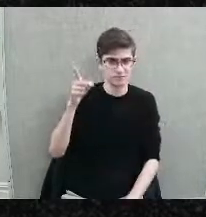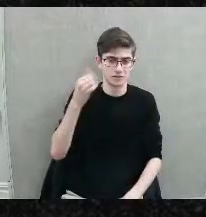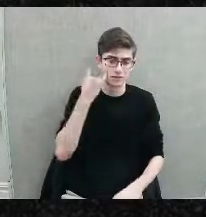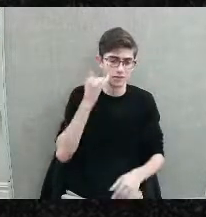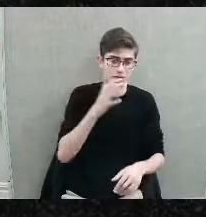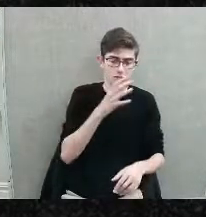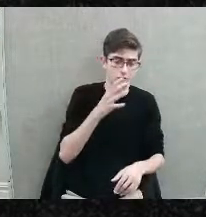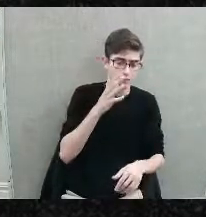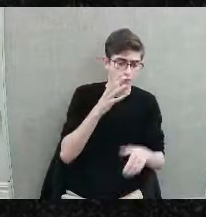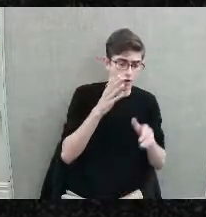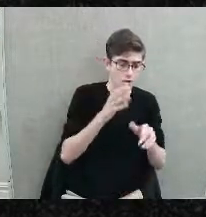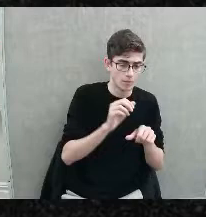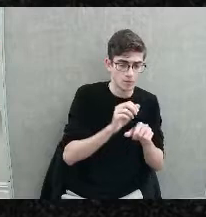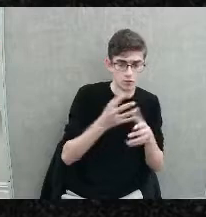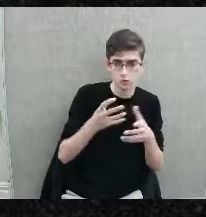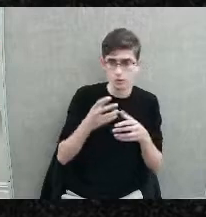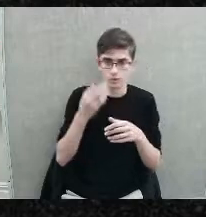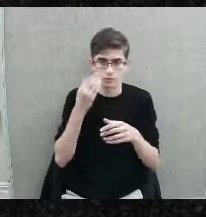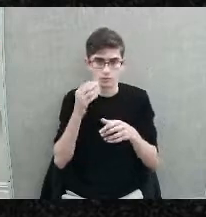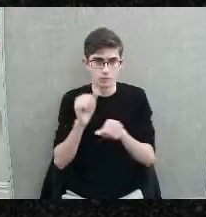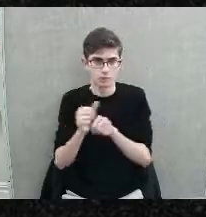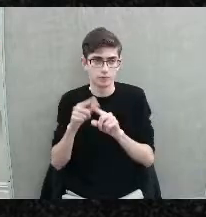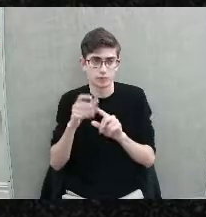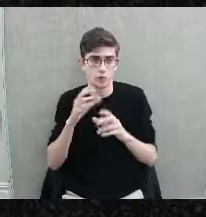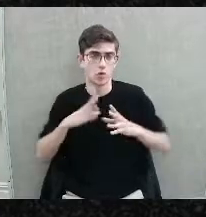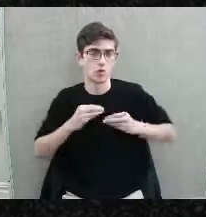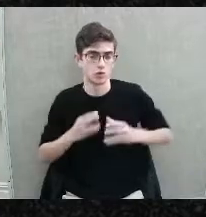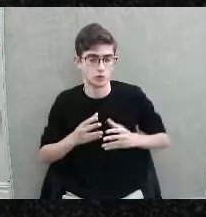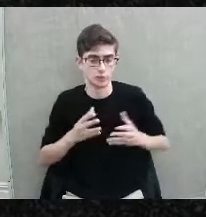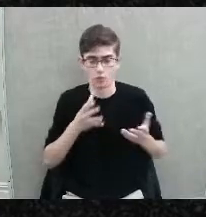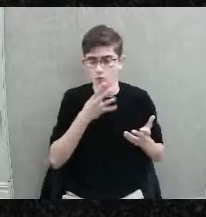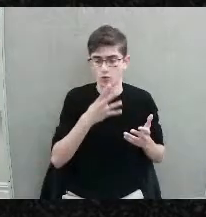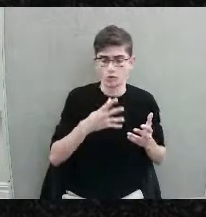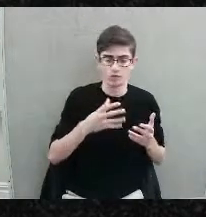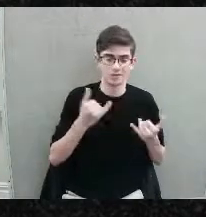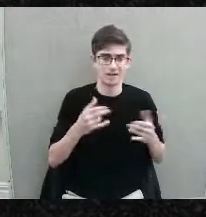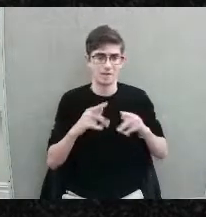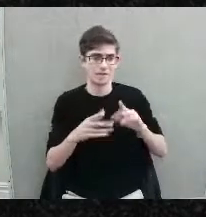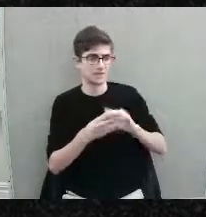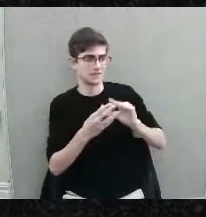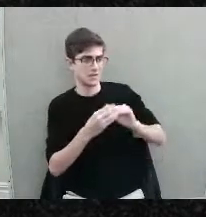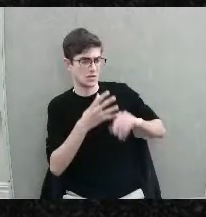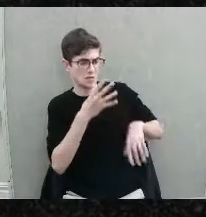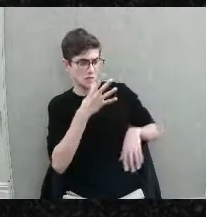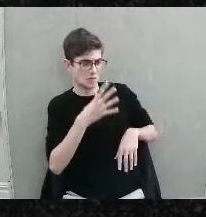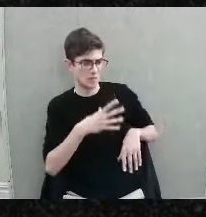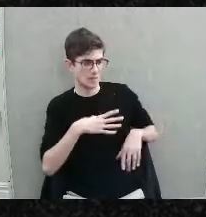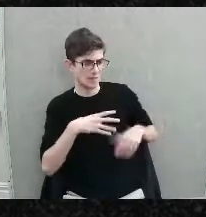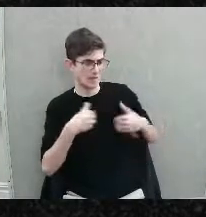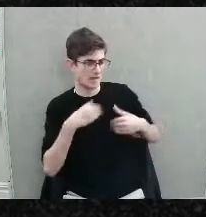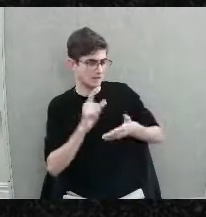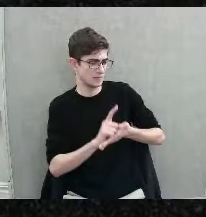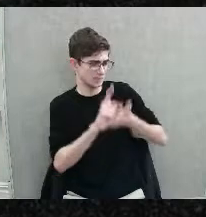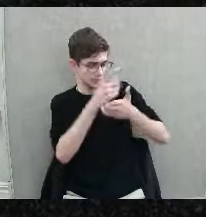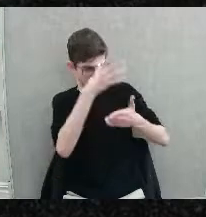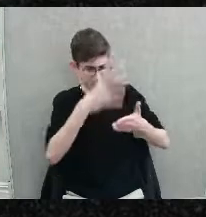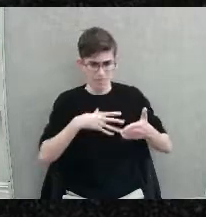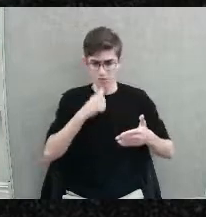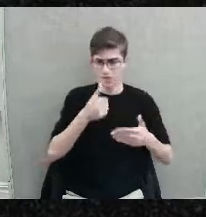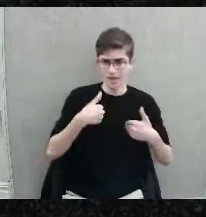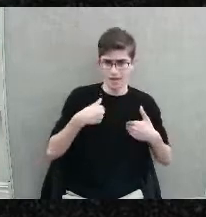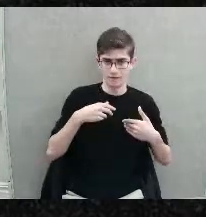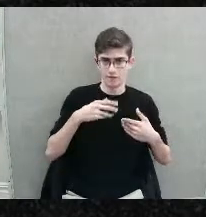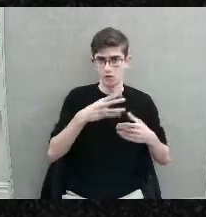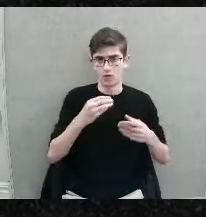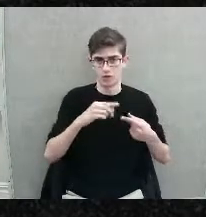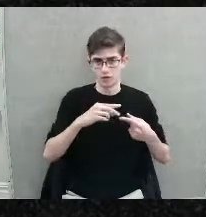workers. And or women have privileges that men don't have, or vice versa. But the structural,